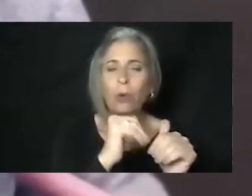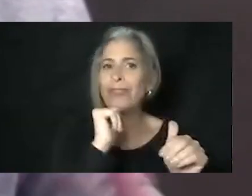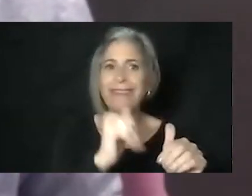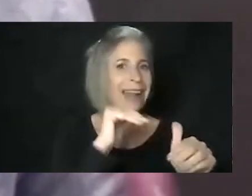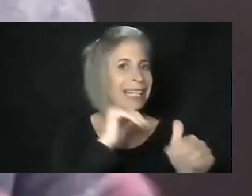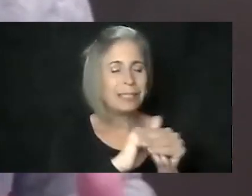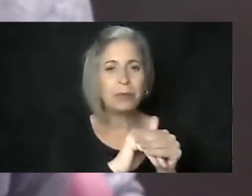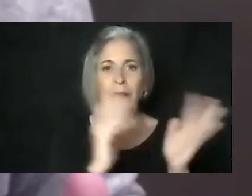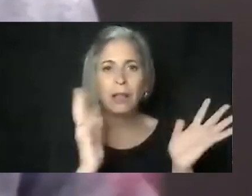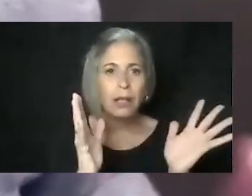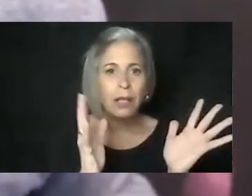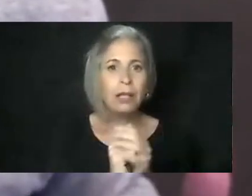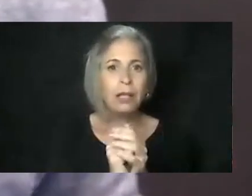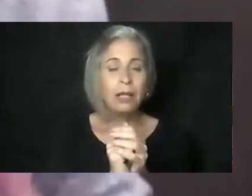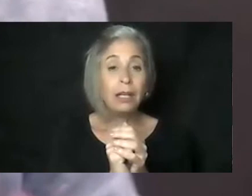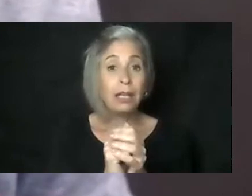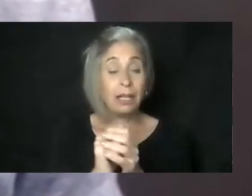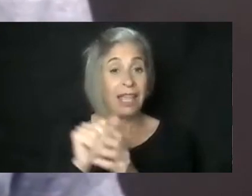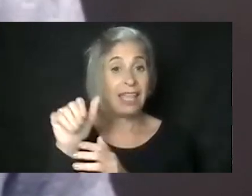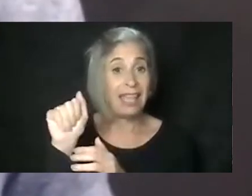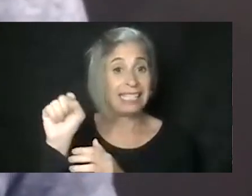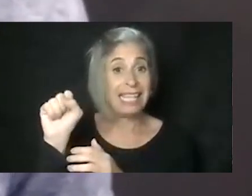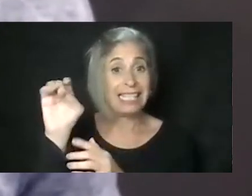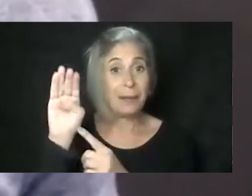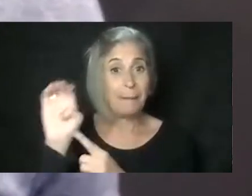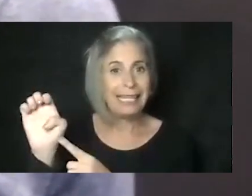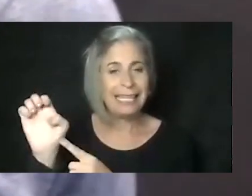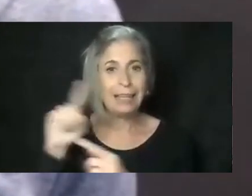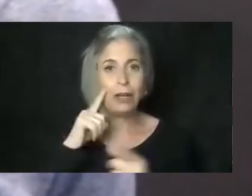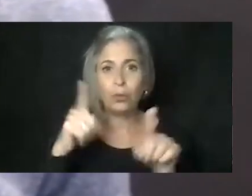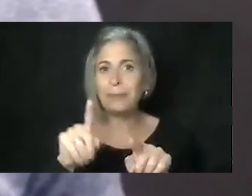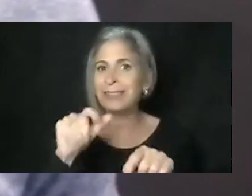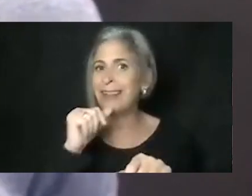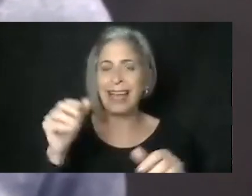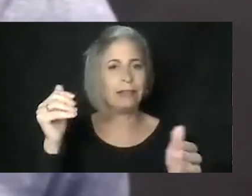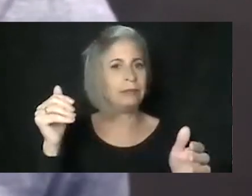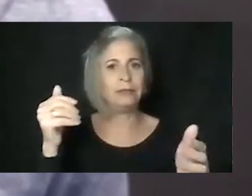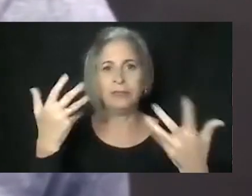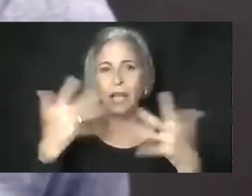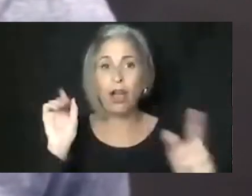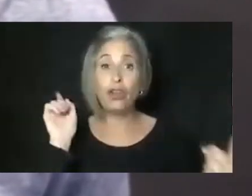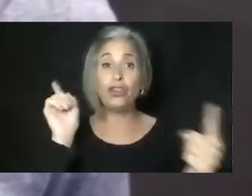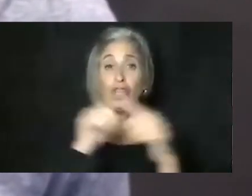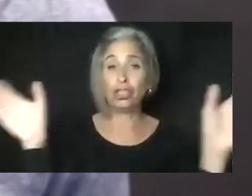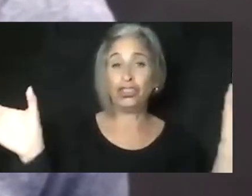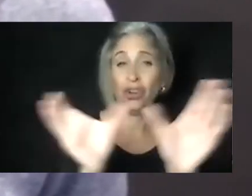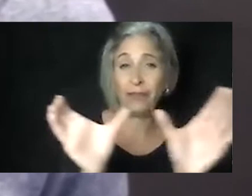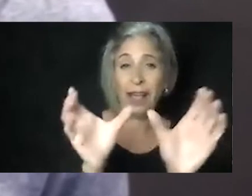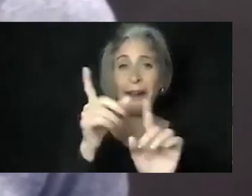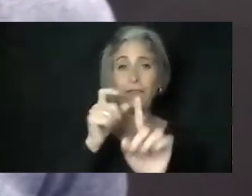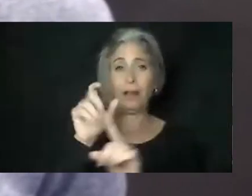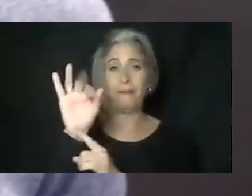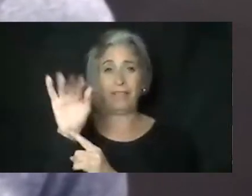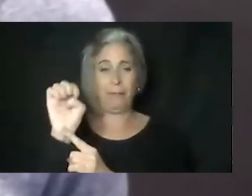towards it. And the Accessibility agreement isn't done until Fable certifies it. Now think about how many clients Fable